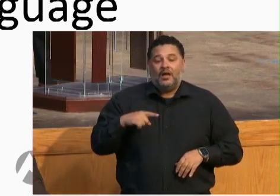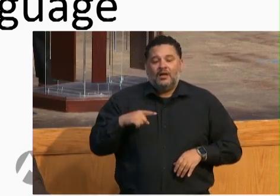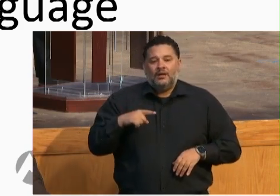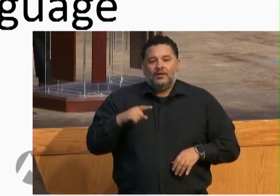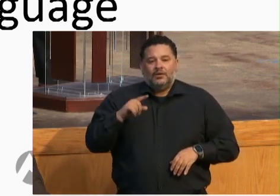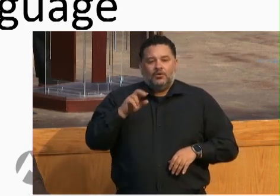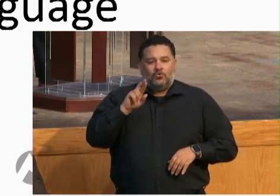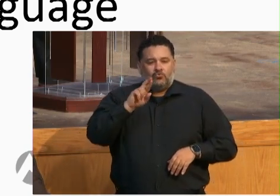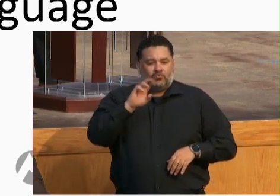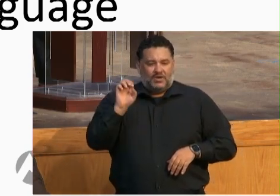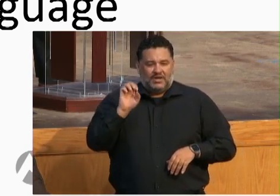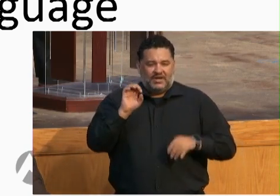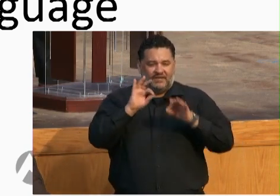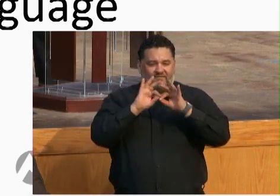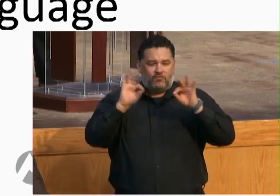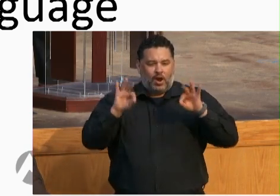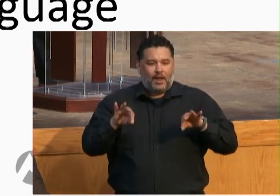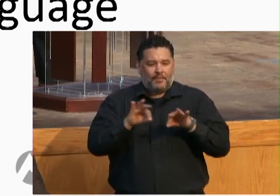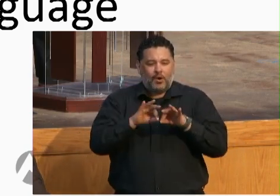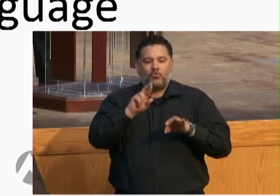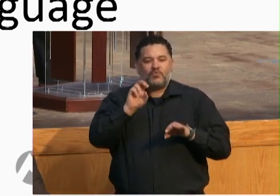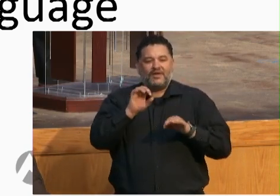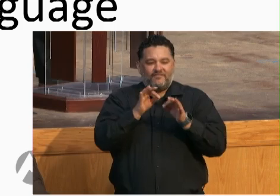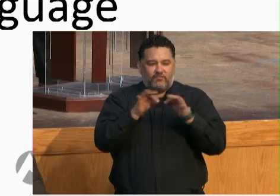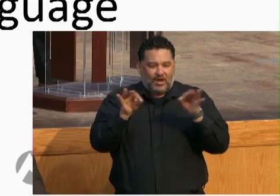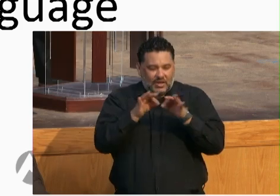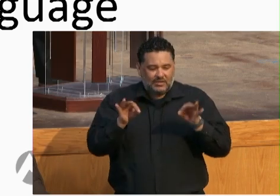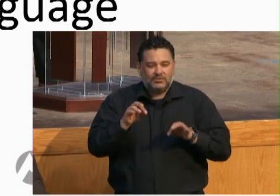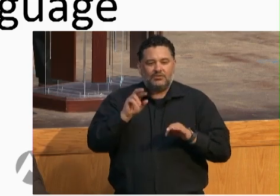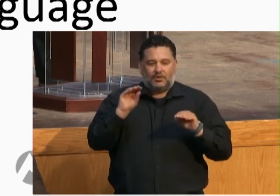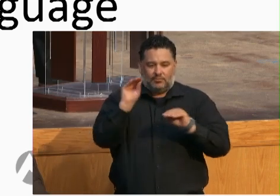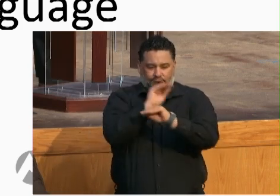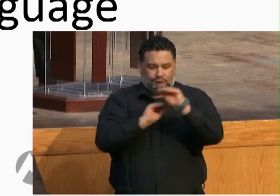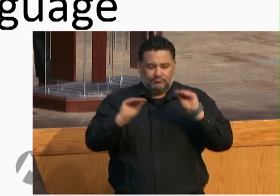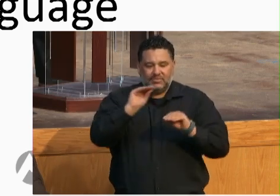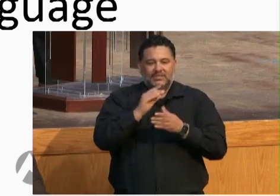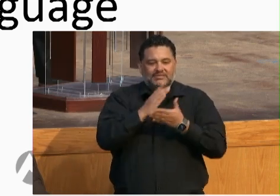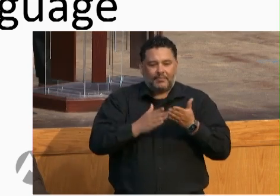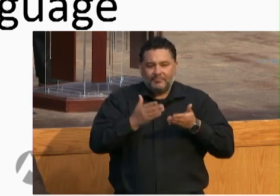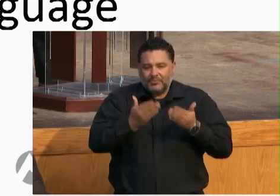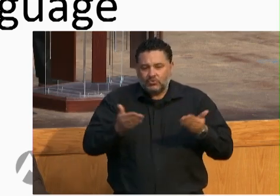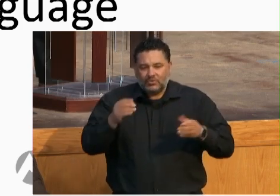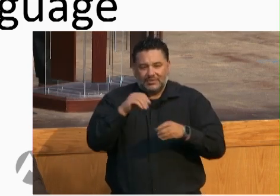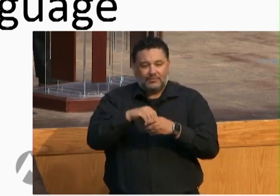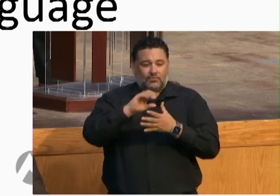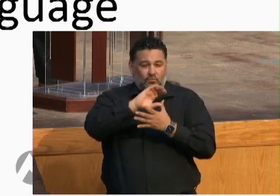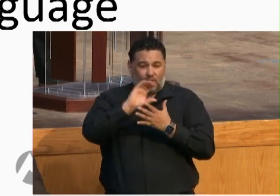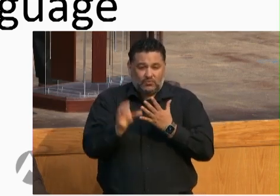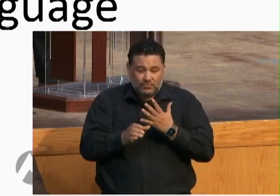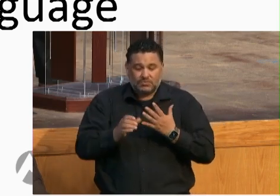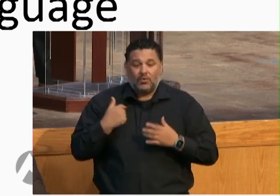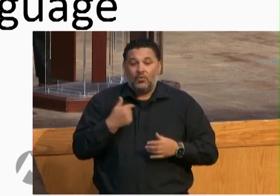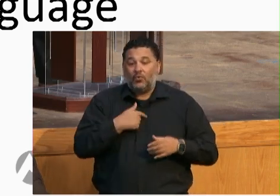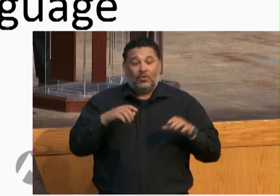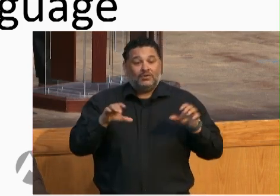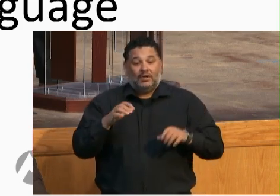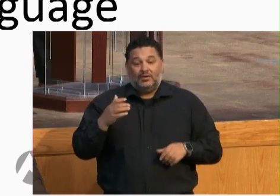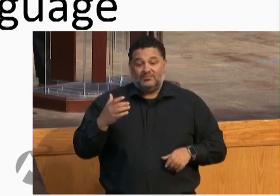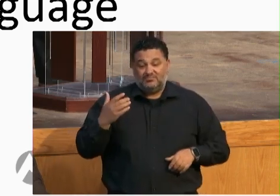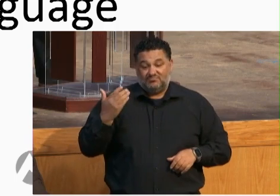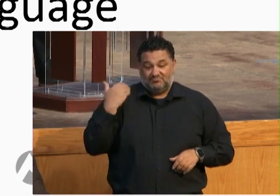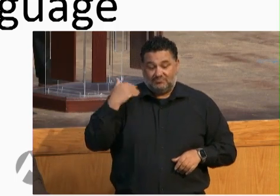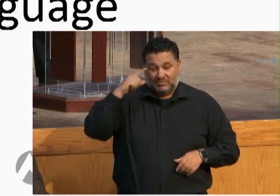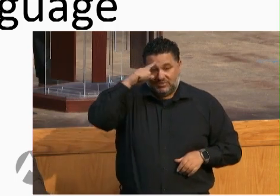reframed some things, they rephrased, they rearranged some of the materials in the criteria. So what we did in the summer was